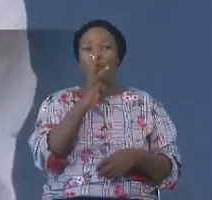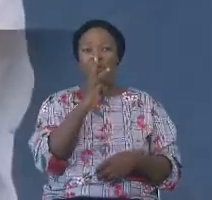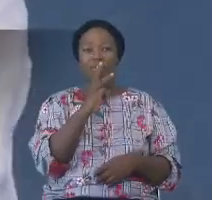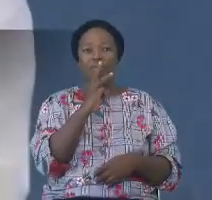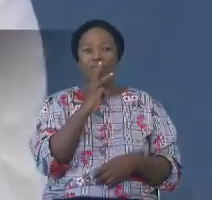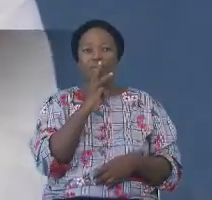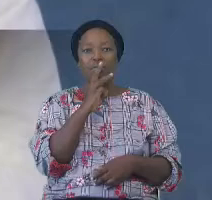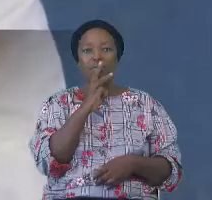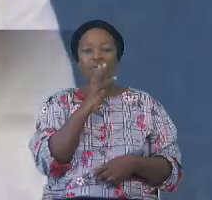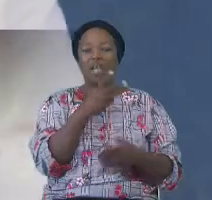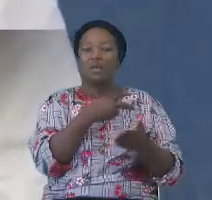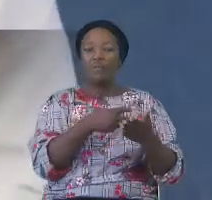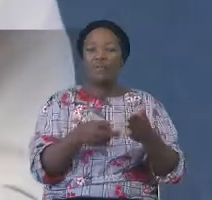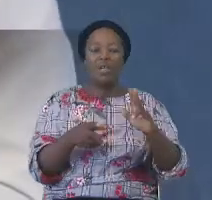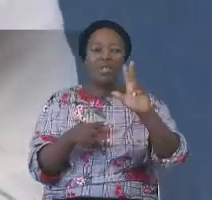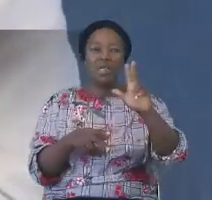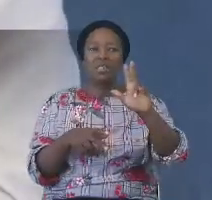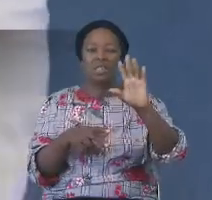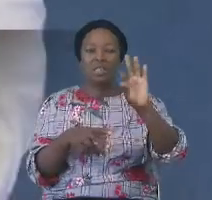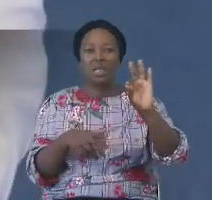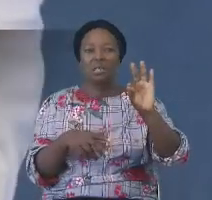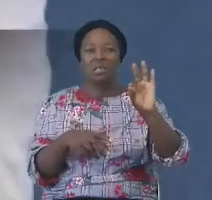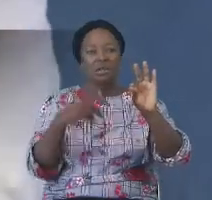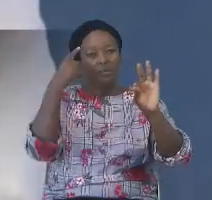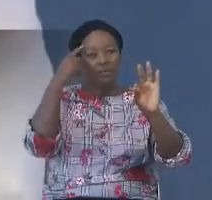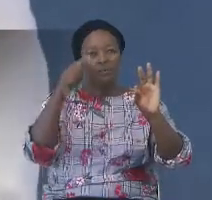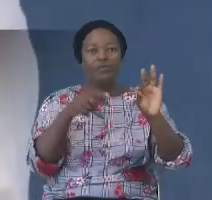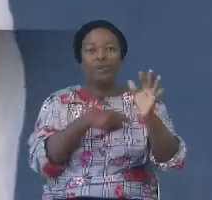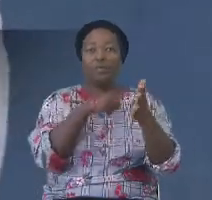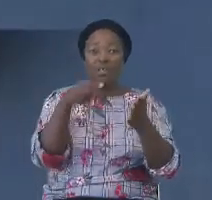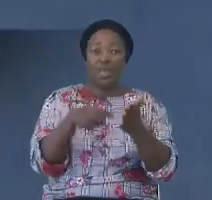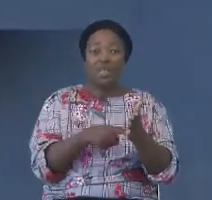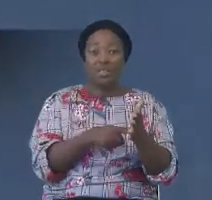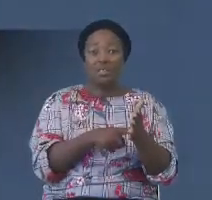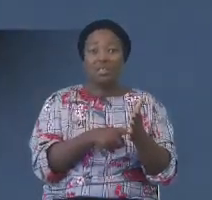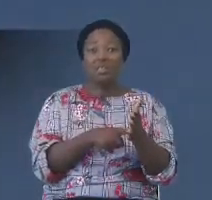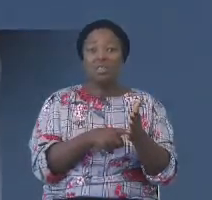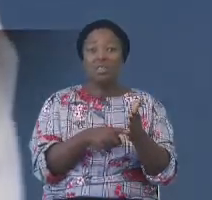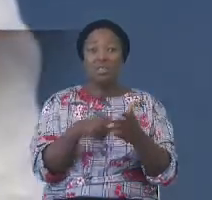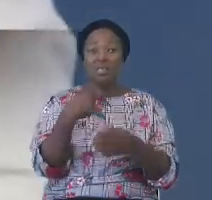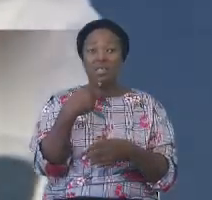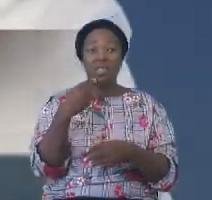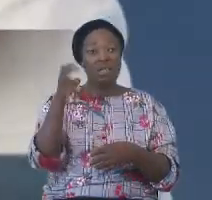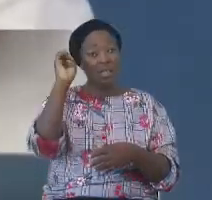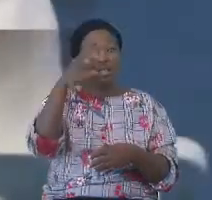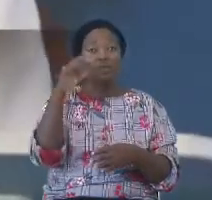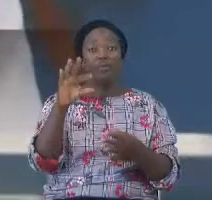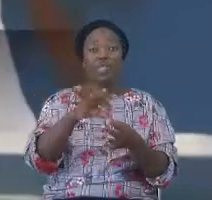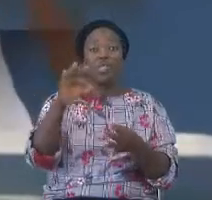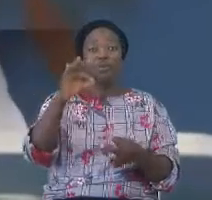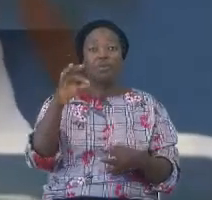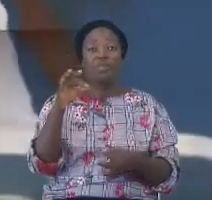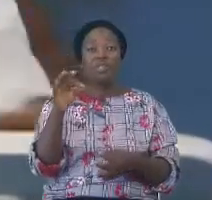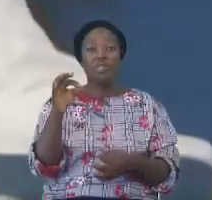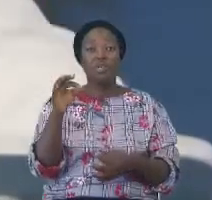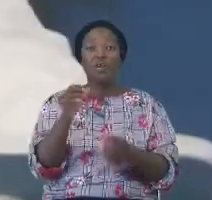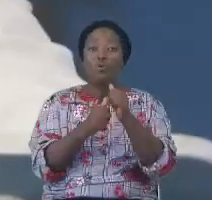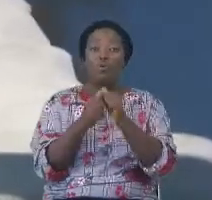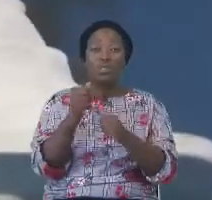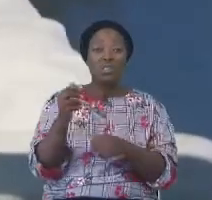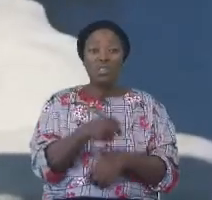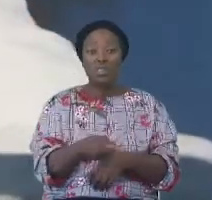flow rivers of living water but saturday night but these speak